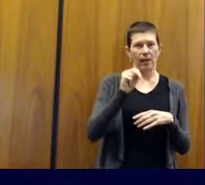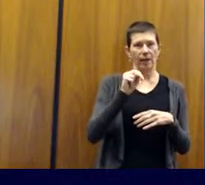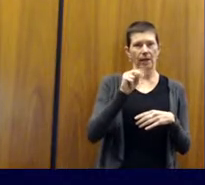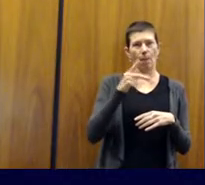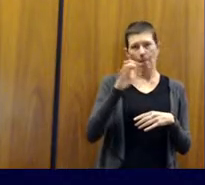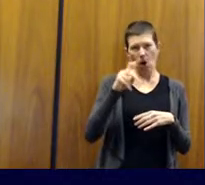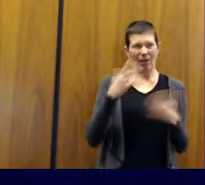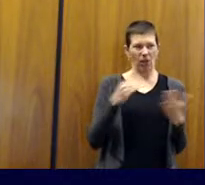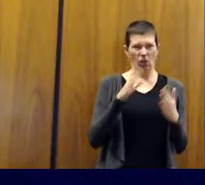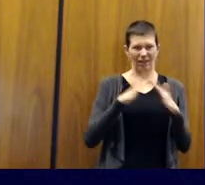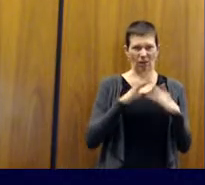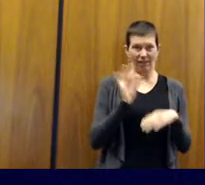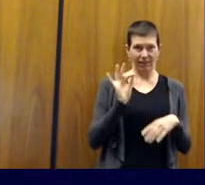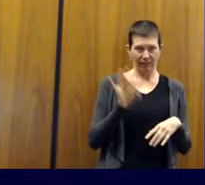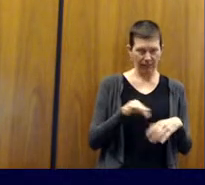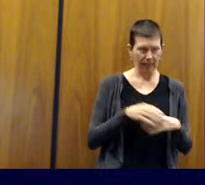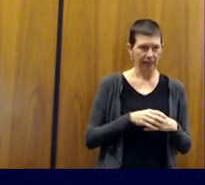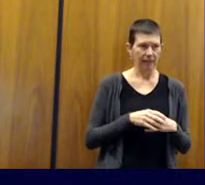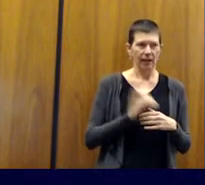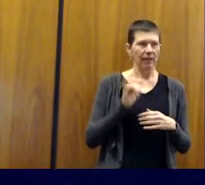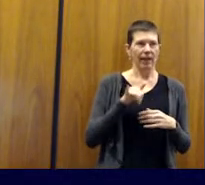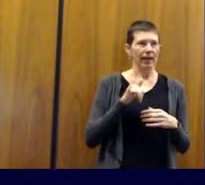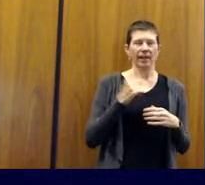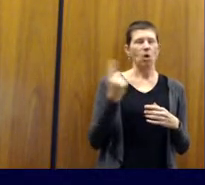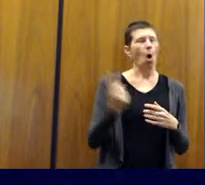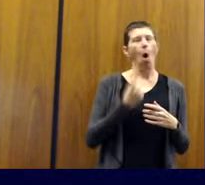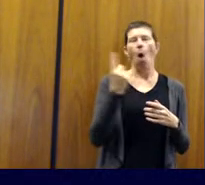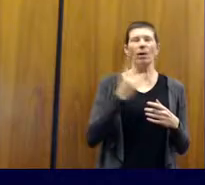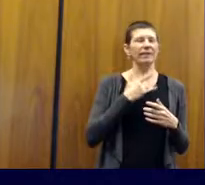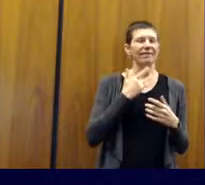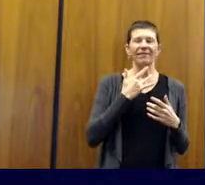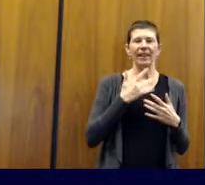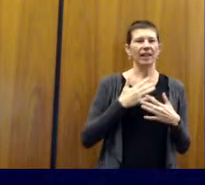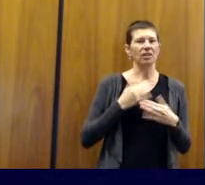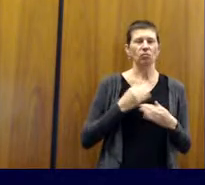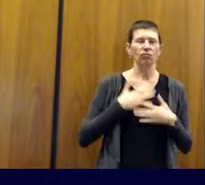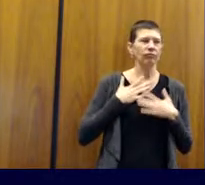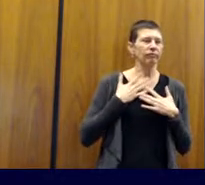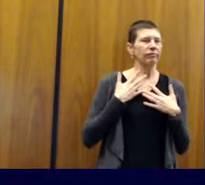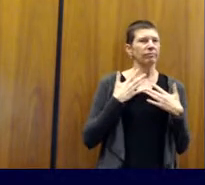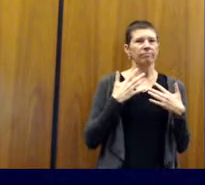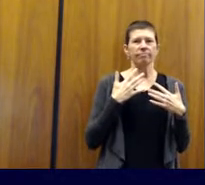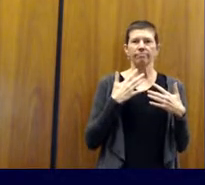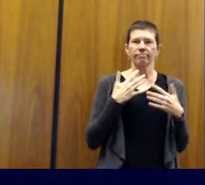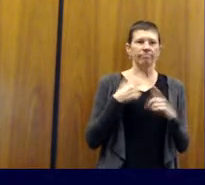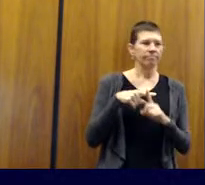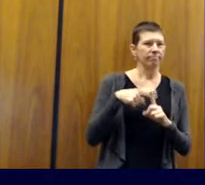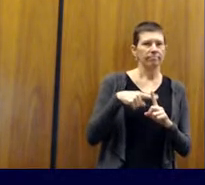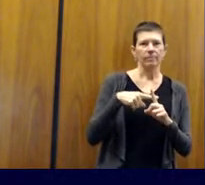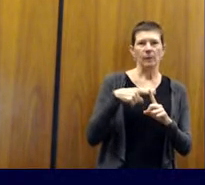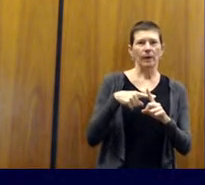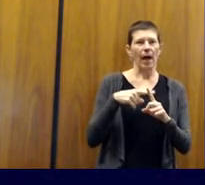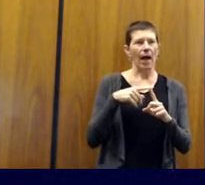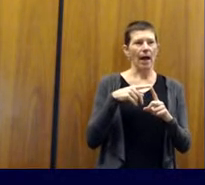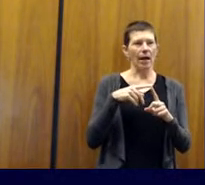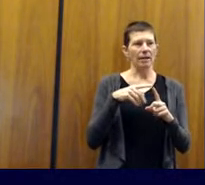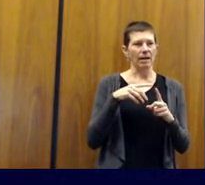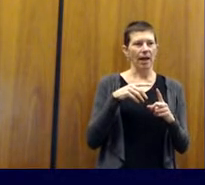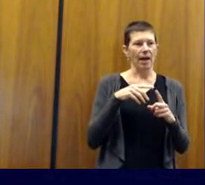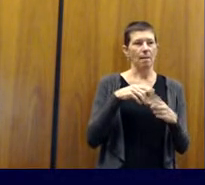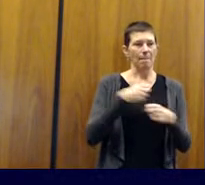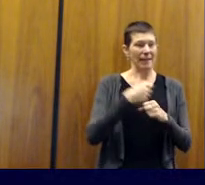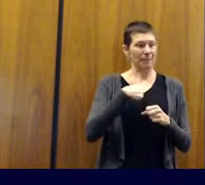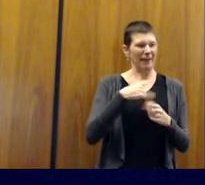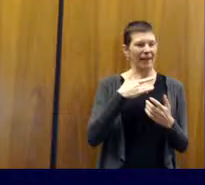downtown Flint. And it was just, it's always encouraging, and it strengthens